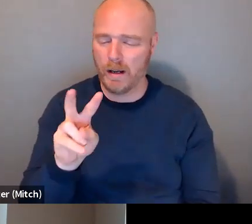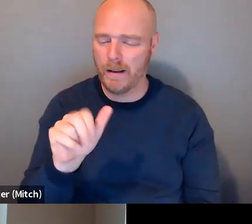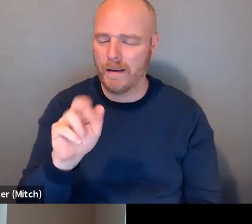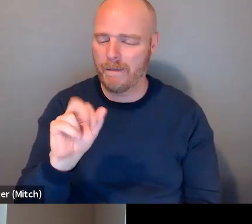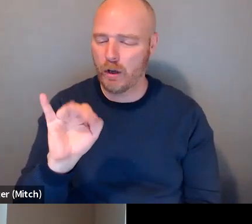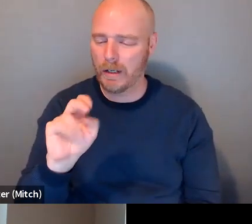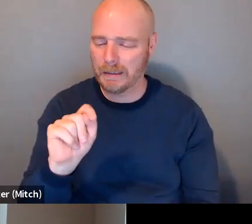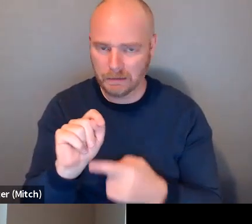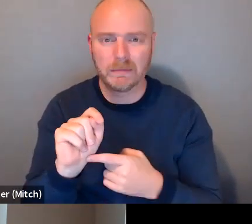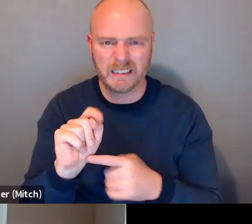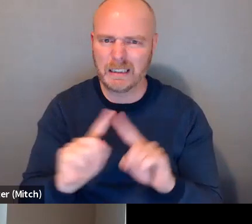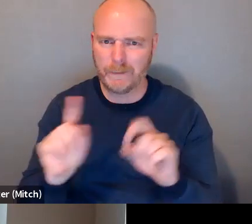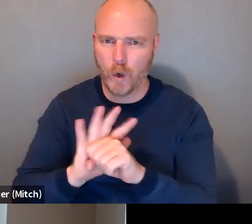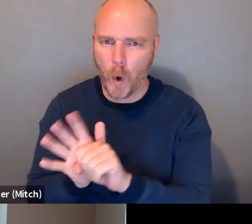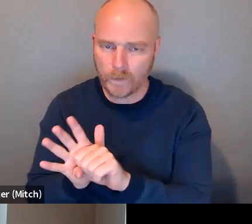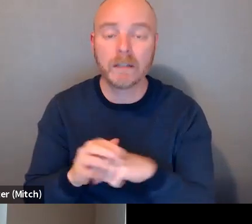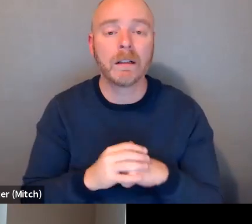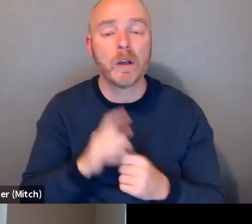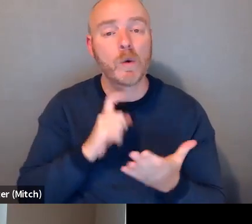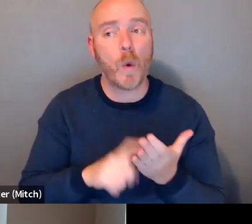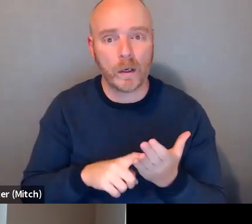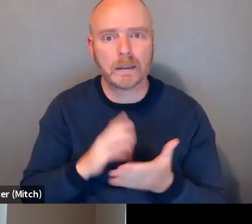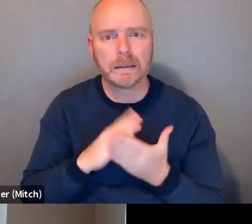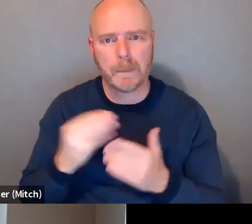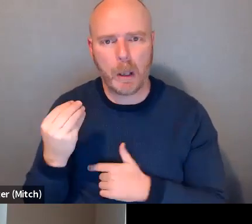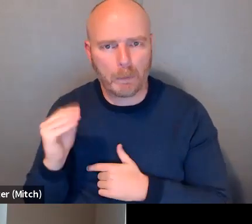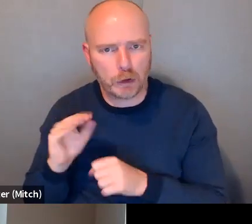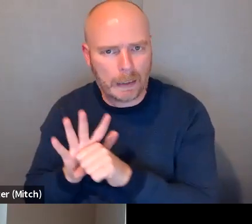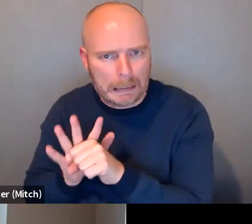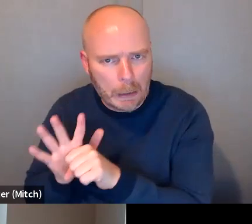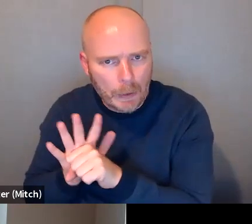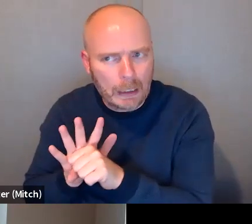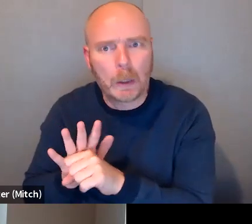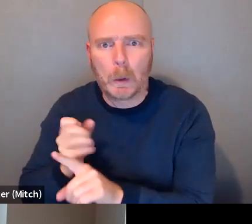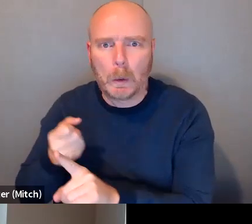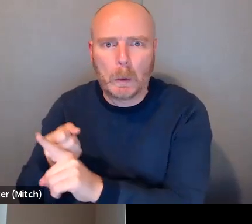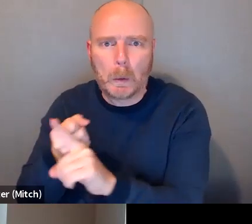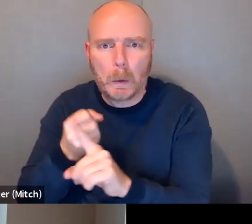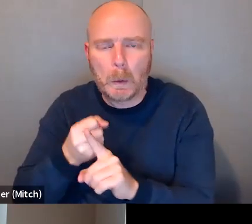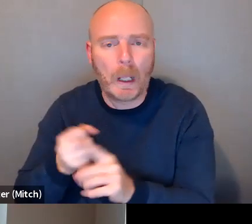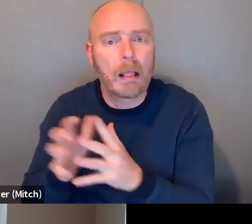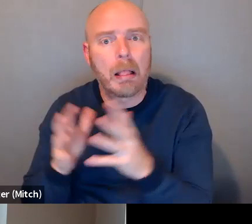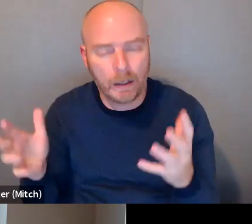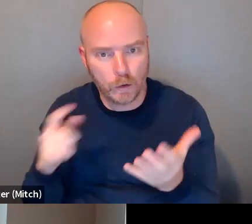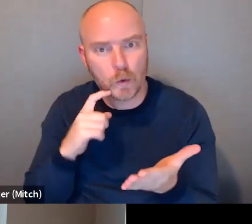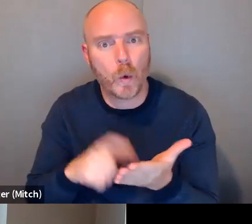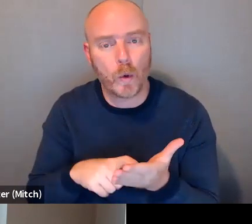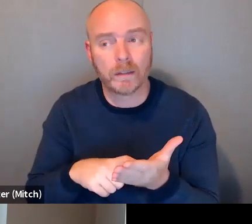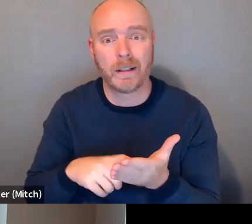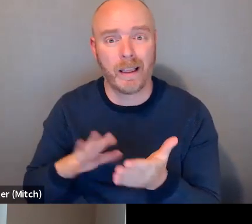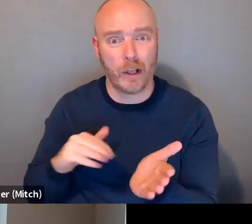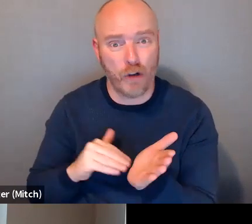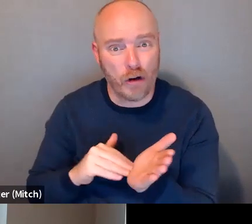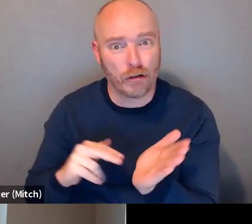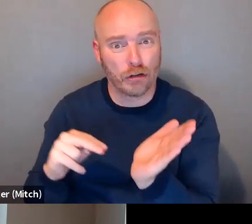seeing that some communities, especially in Missouri, have been hard hit, and they're seeing that their healthcare